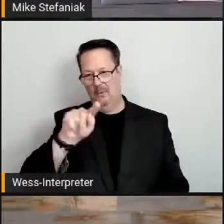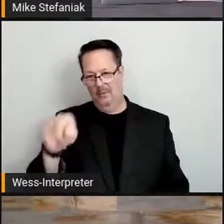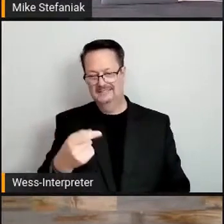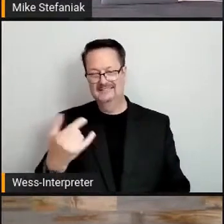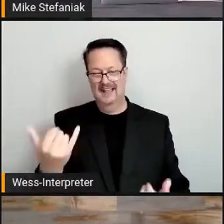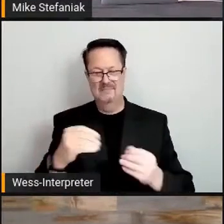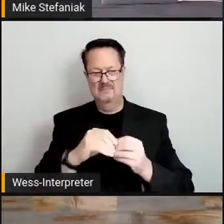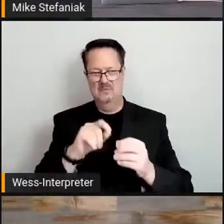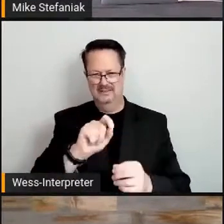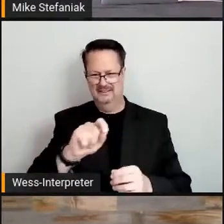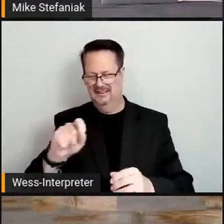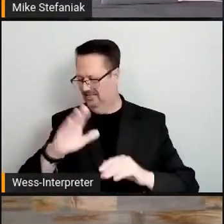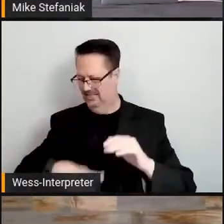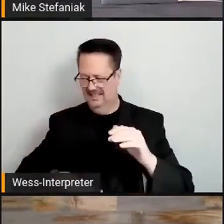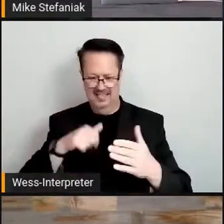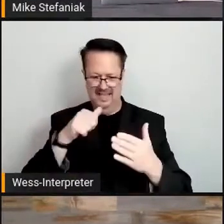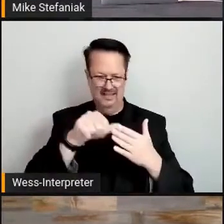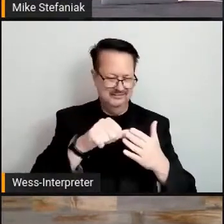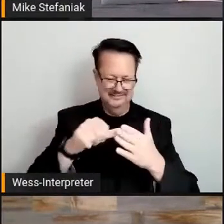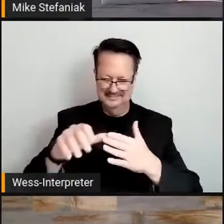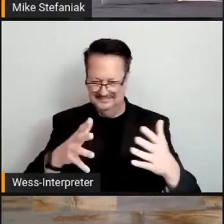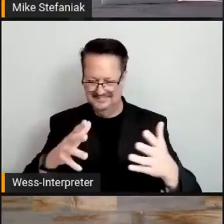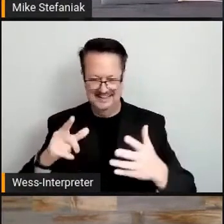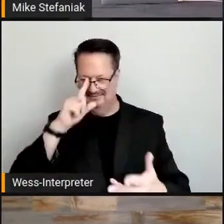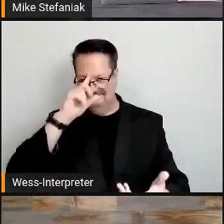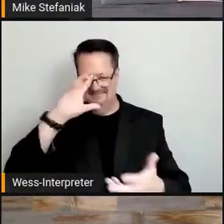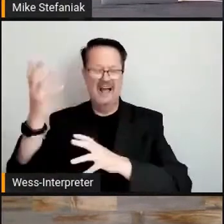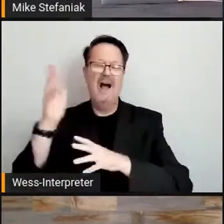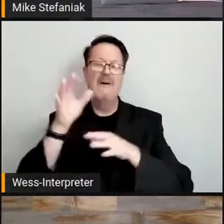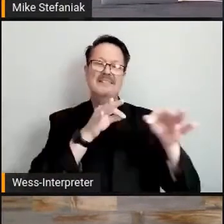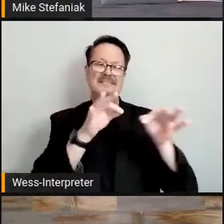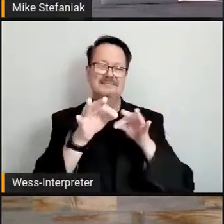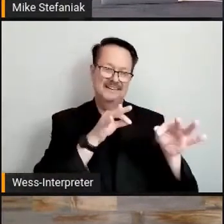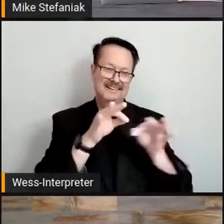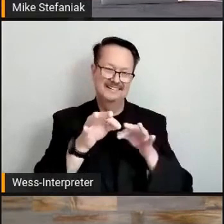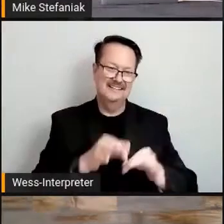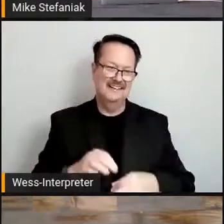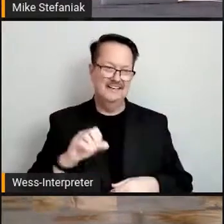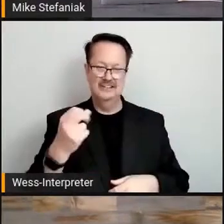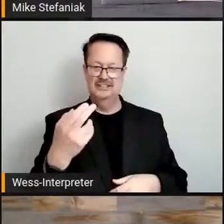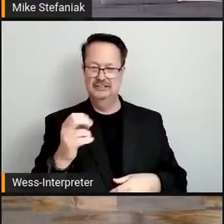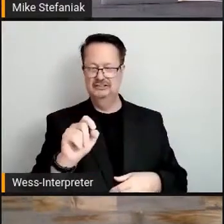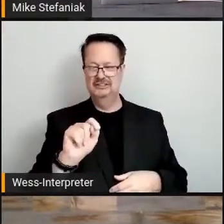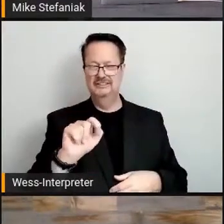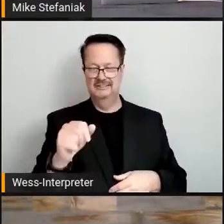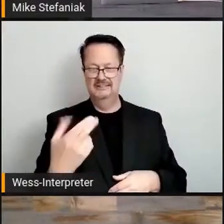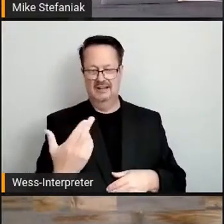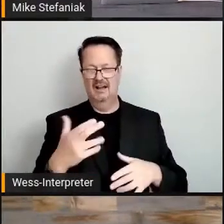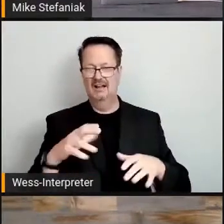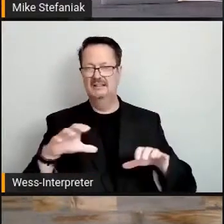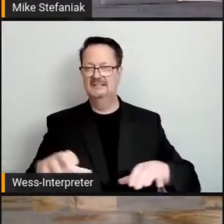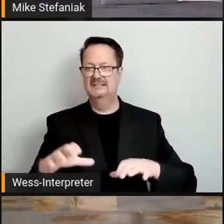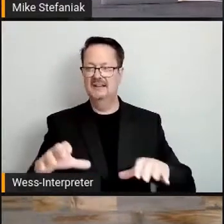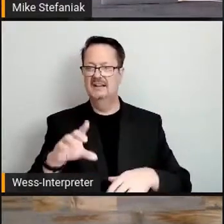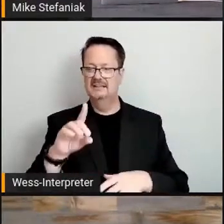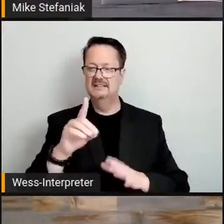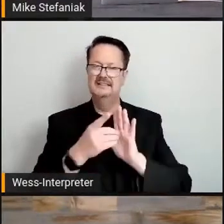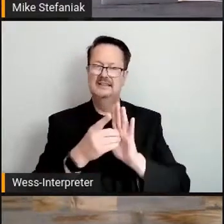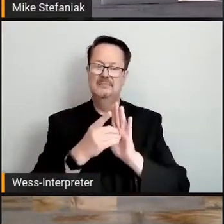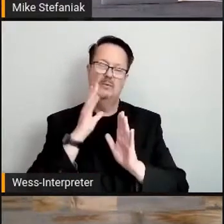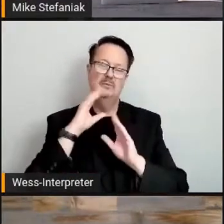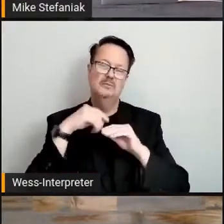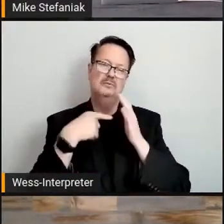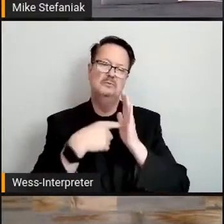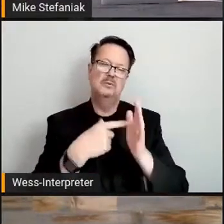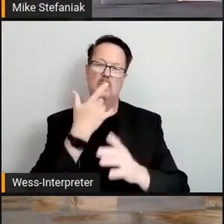letters. I don't understand. We'll get into some of the details. I think when Sheetal does the demo, she'll show you exactly what it looks like in a real-world